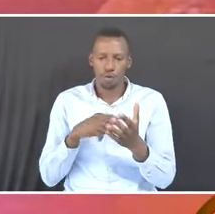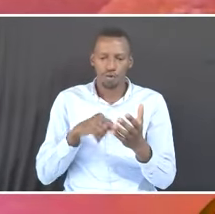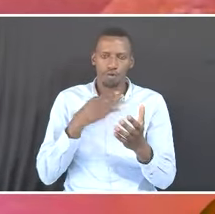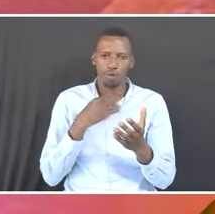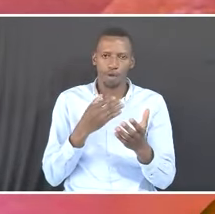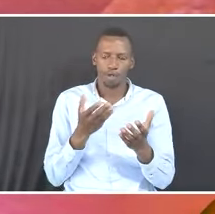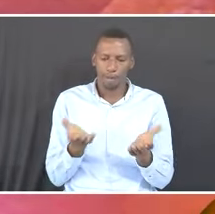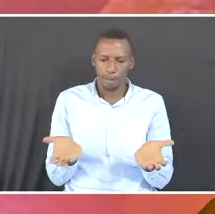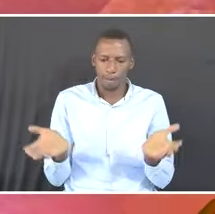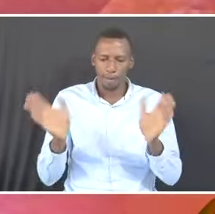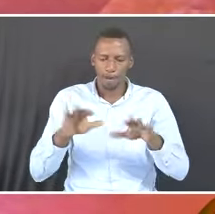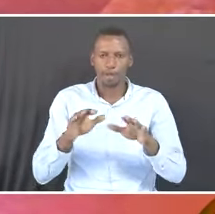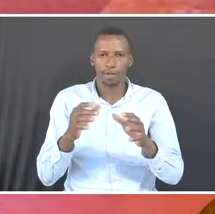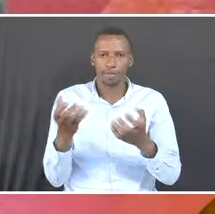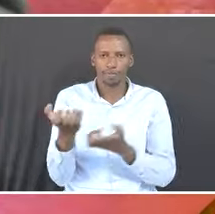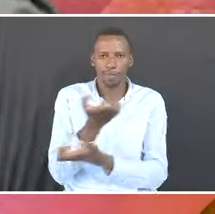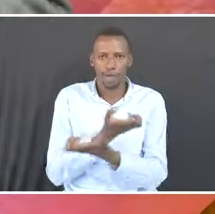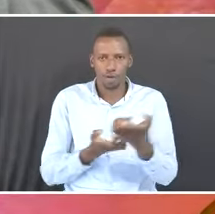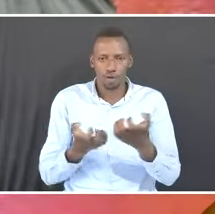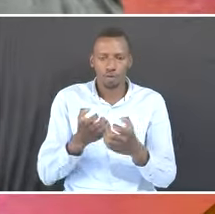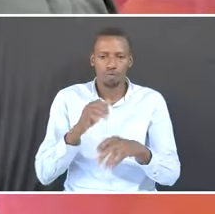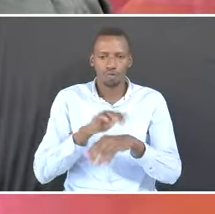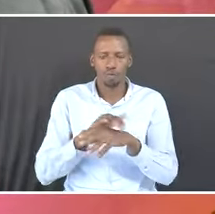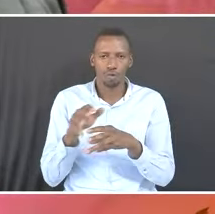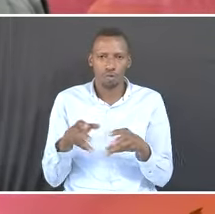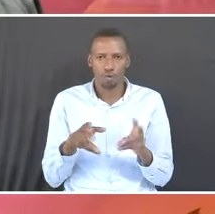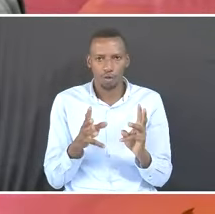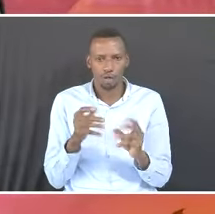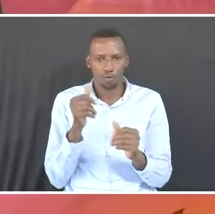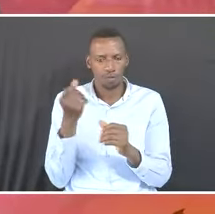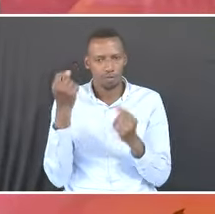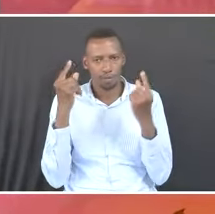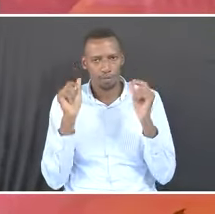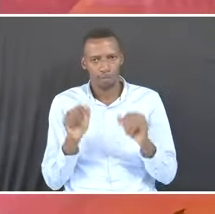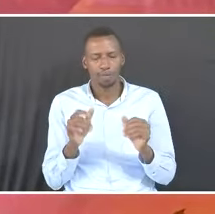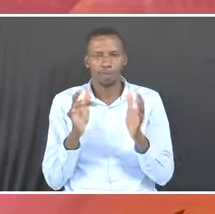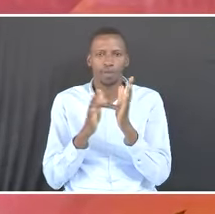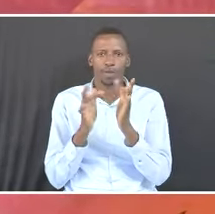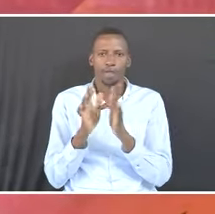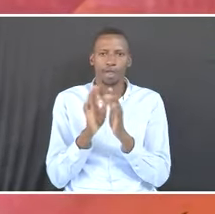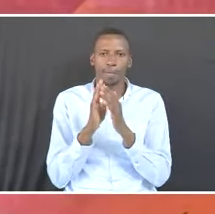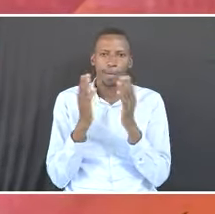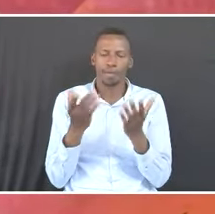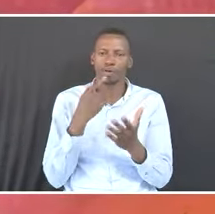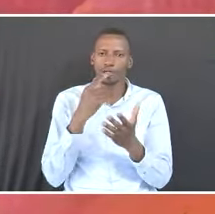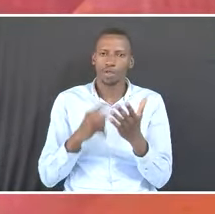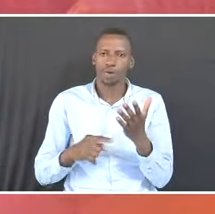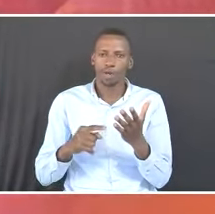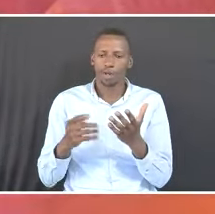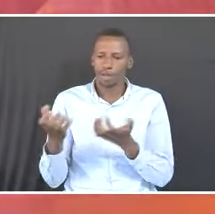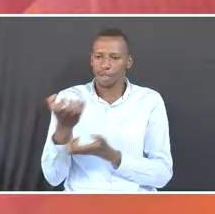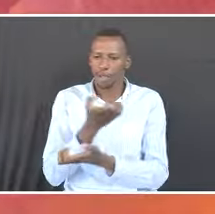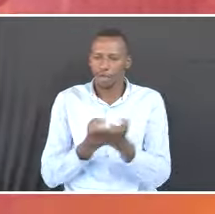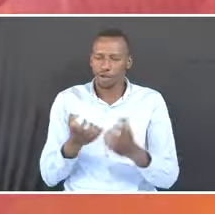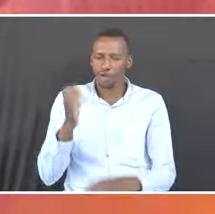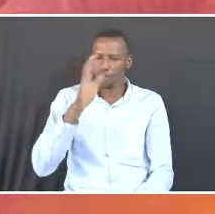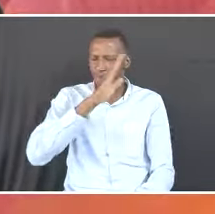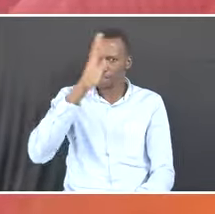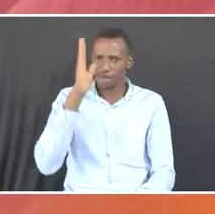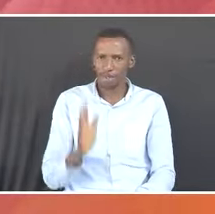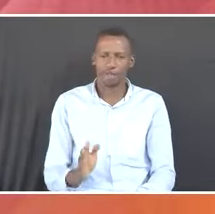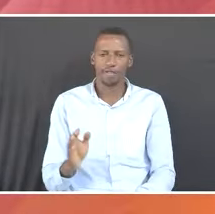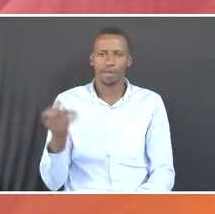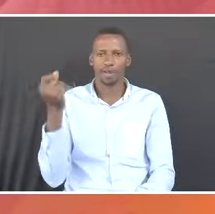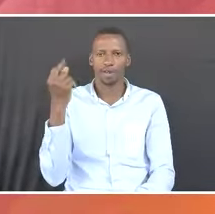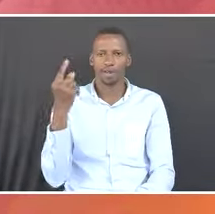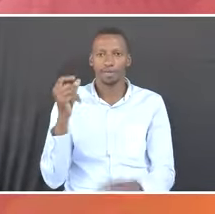a manner that it will make sense, the word of God says, it will never, never make sense. If it